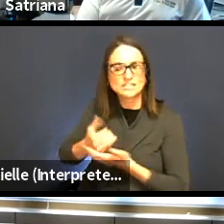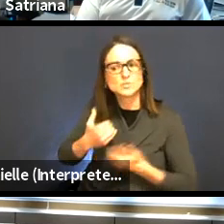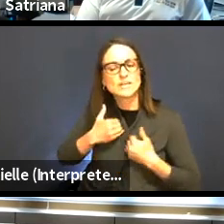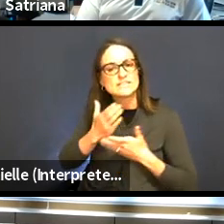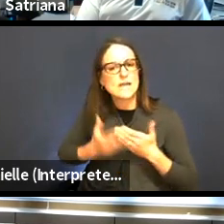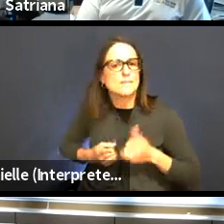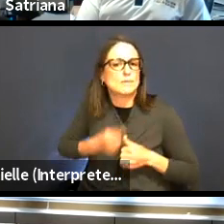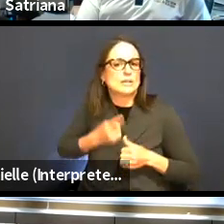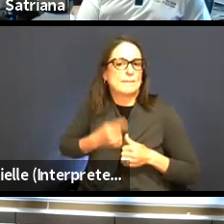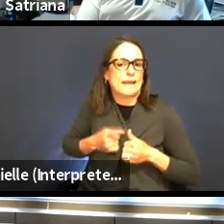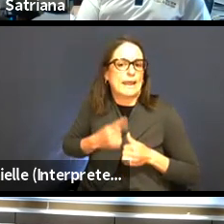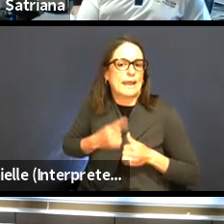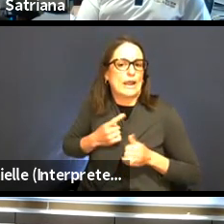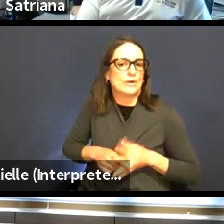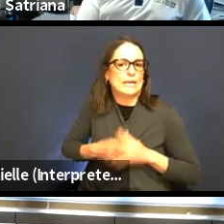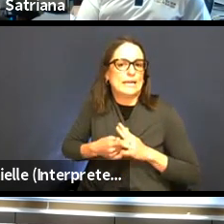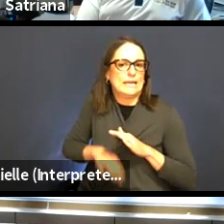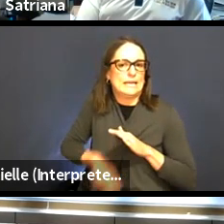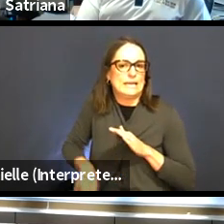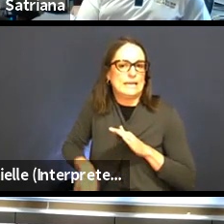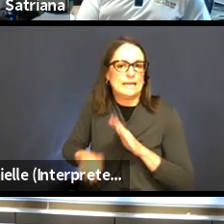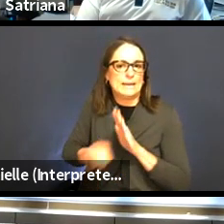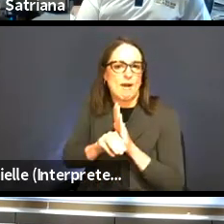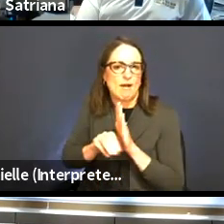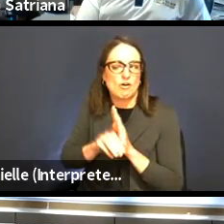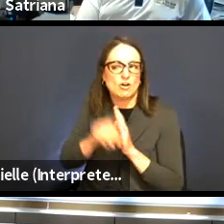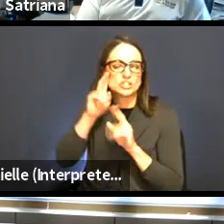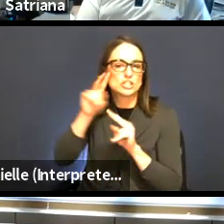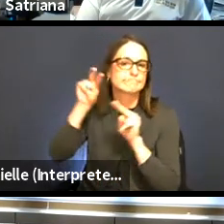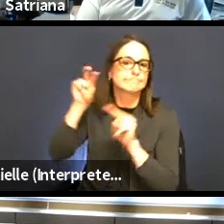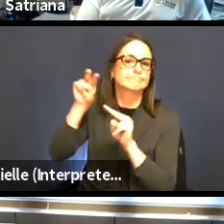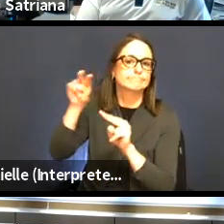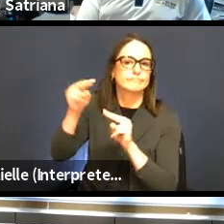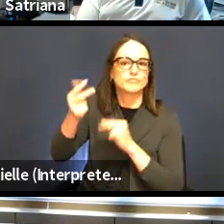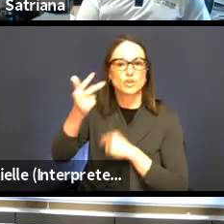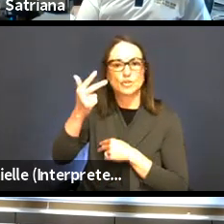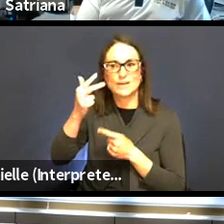you know, look out in the horizon 3 to 5 years.